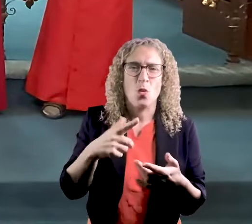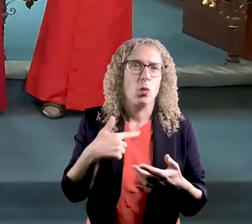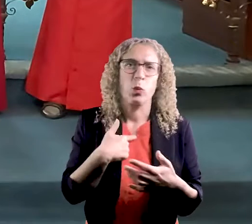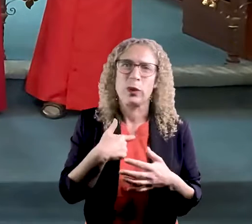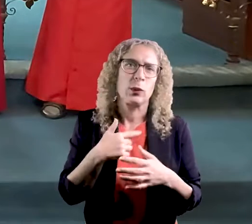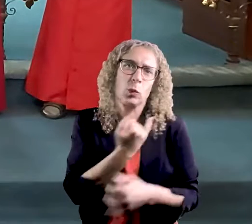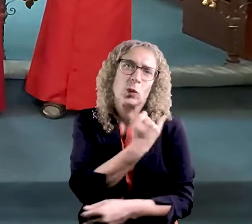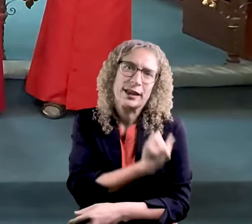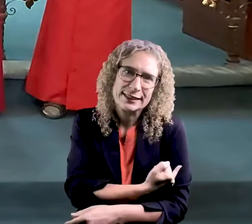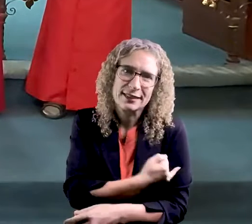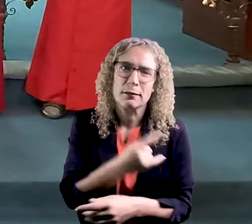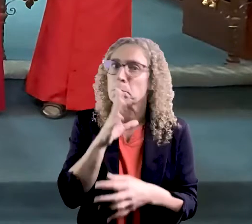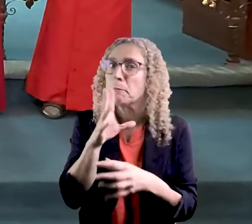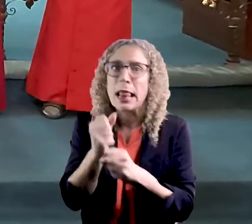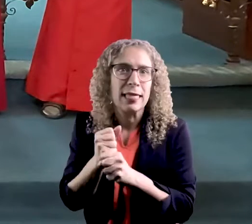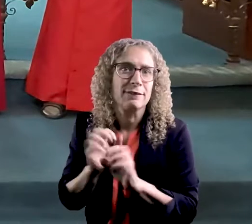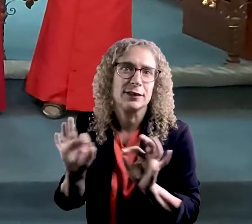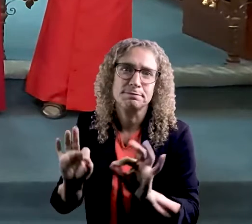and unbelief.